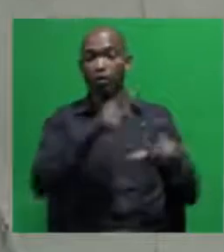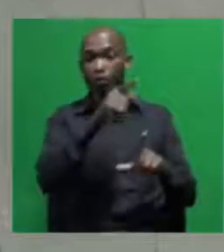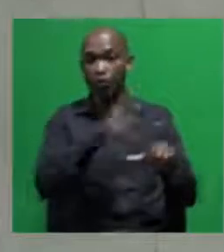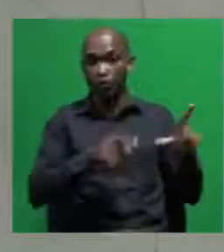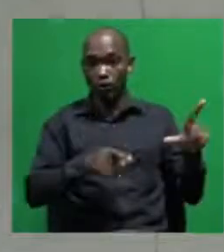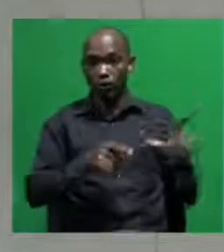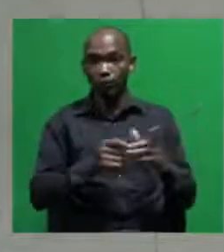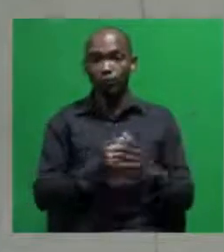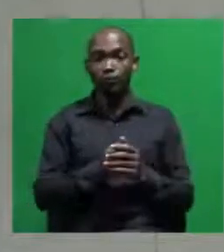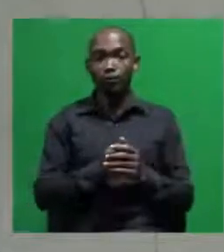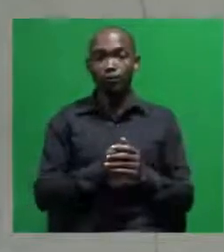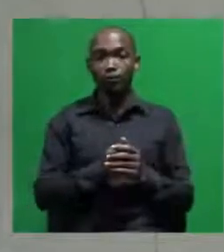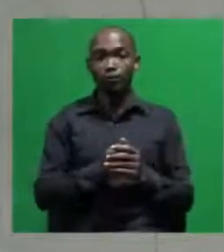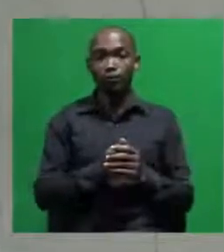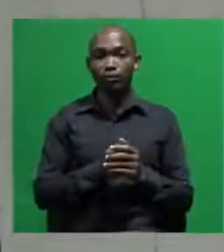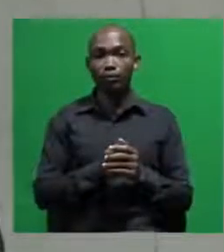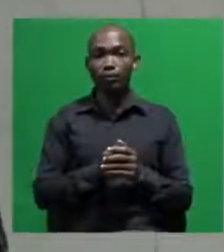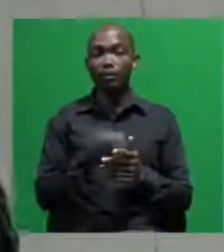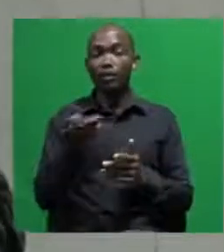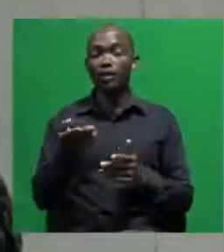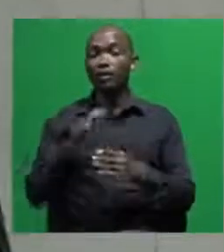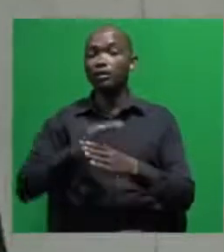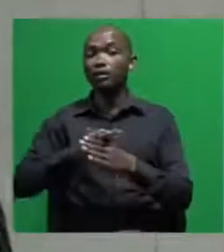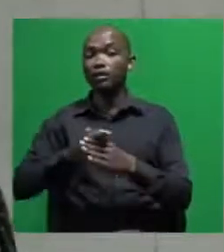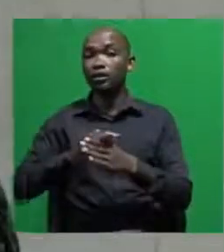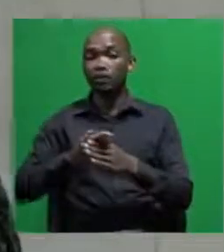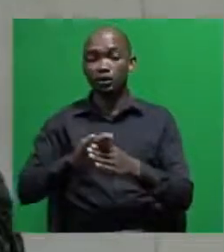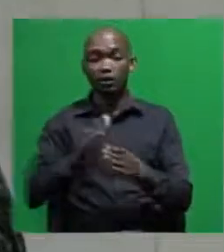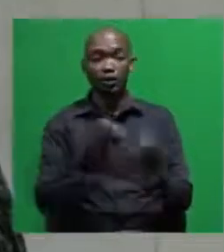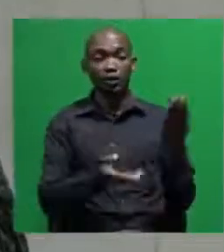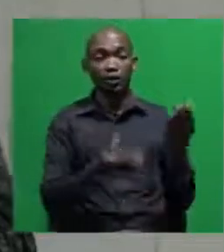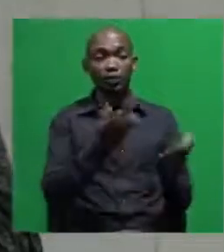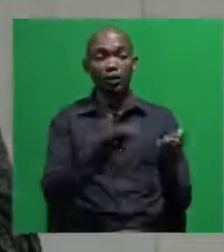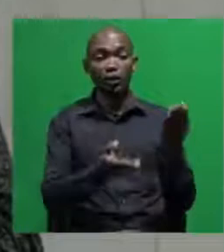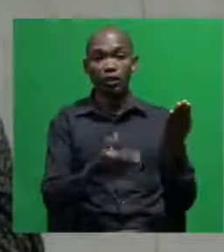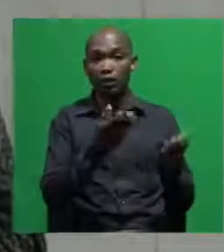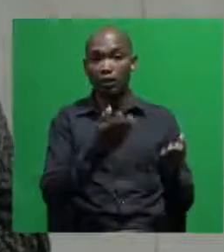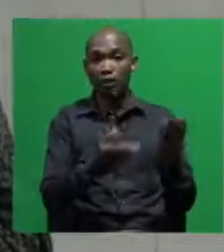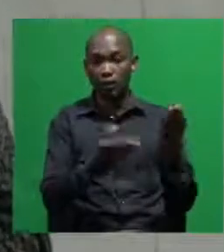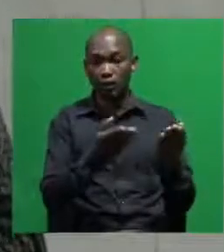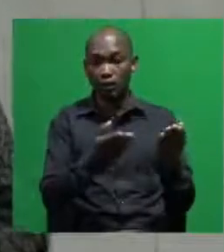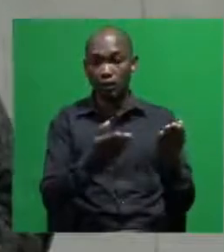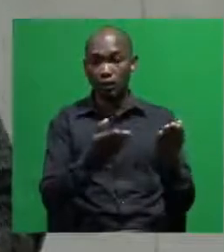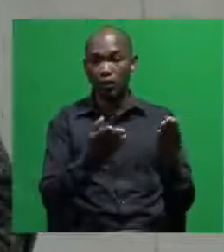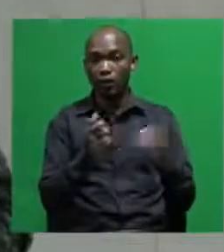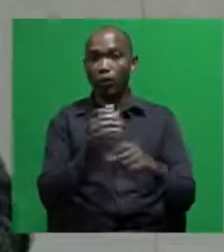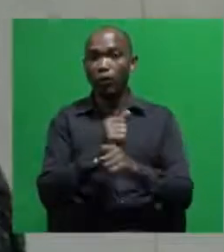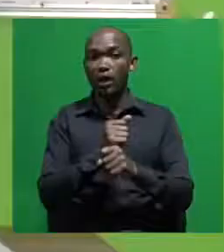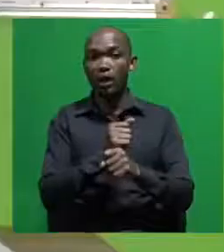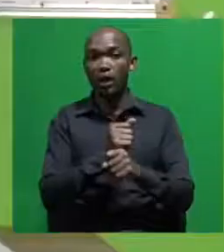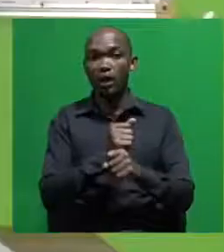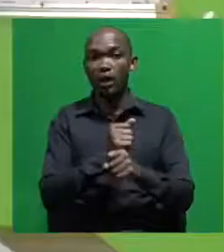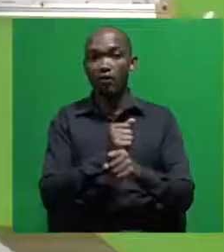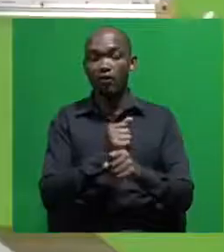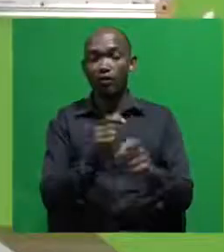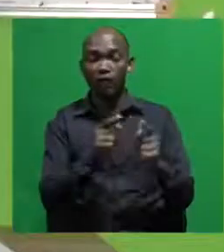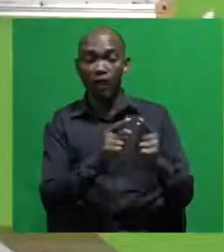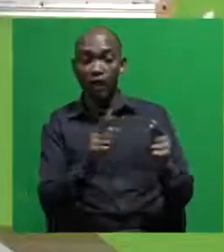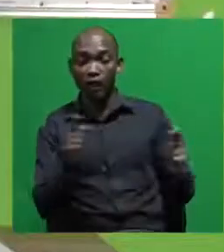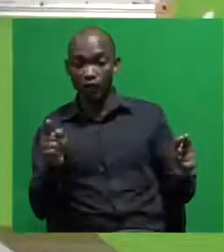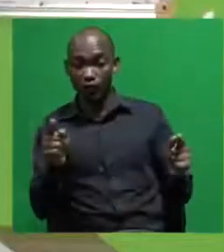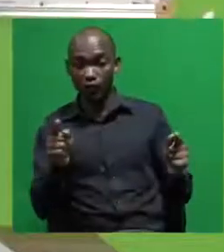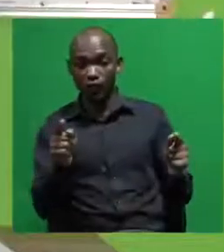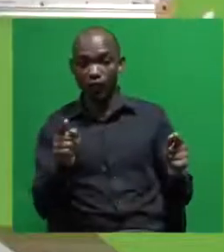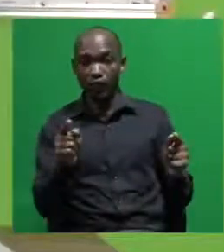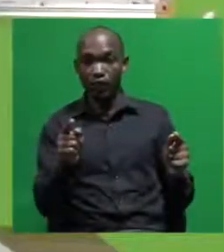This is the half meter rule that is used to measure we have the length, we have